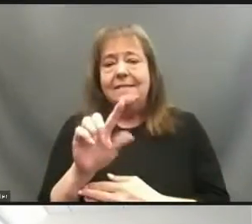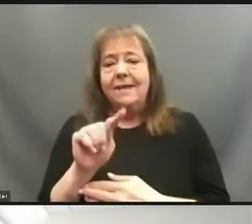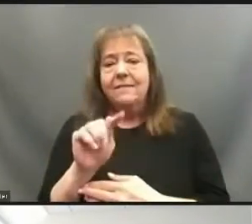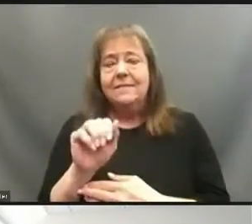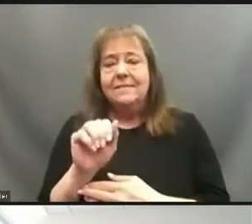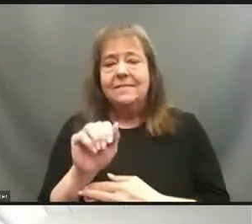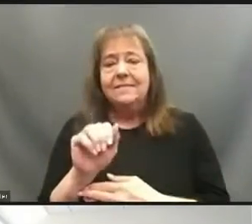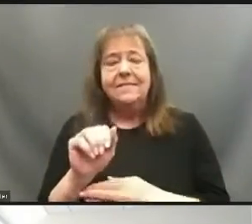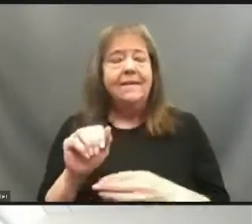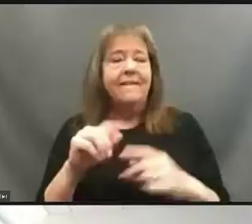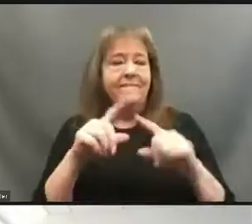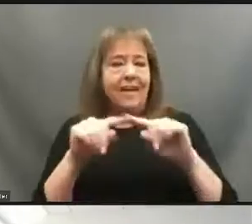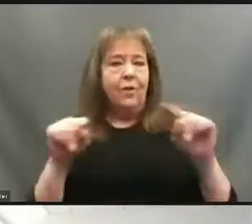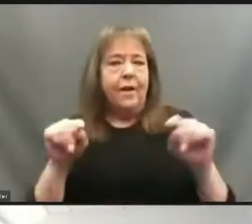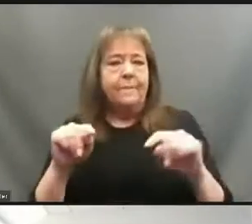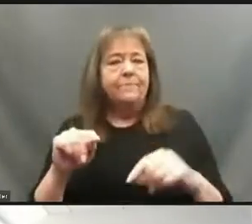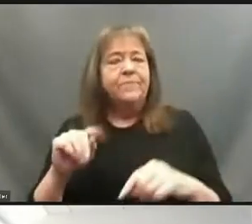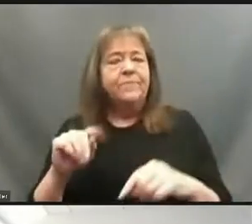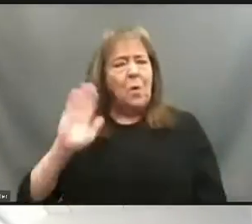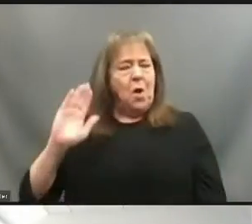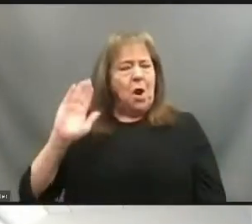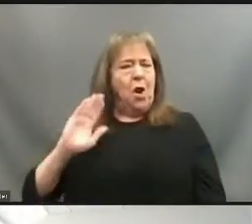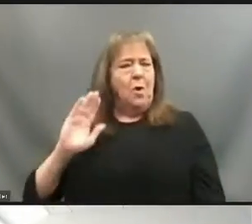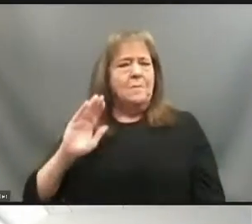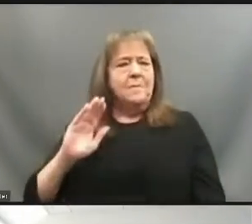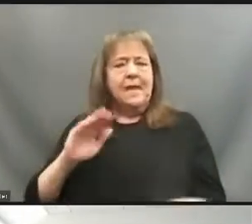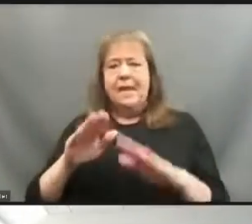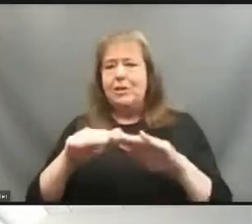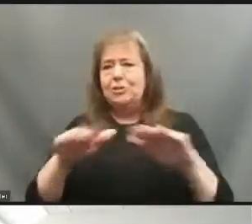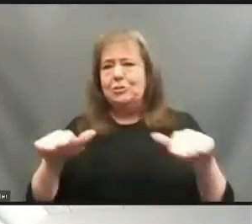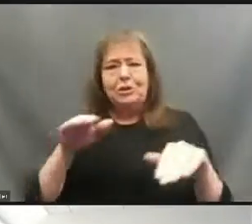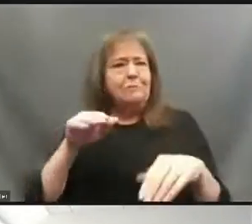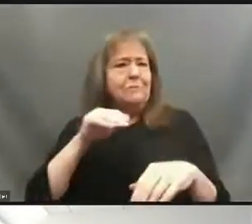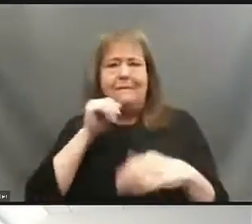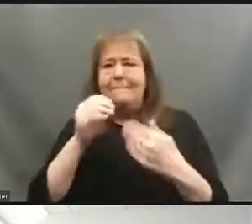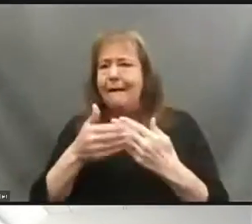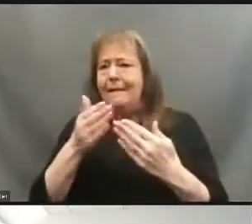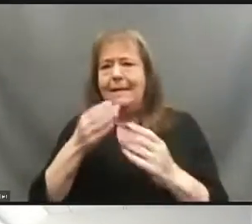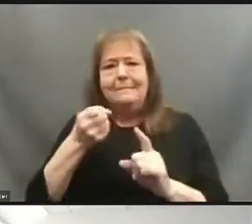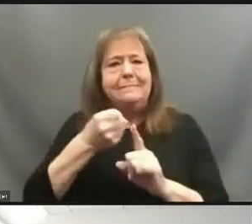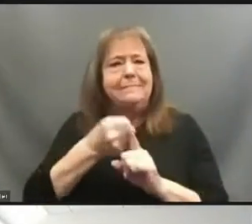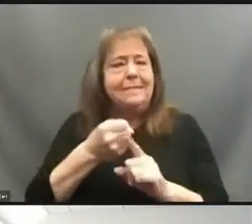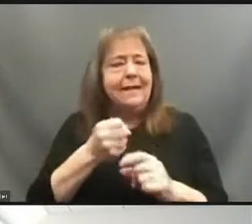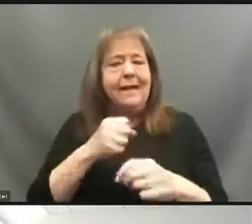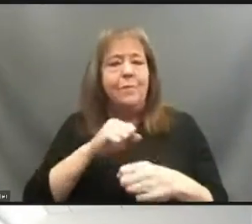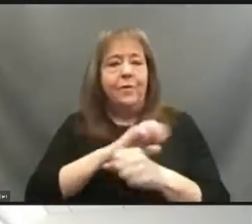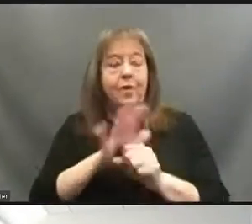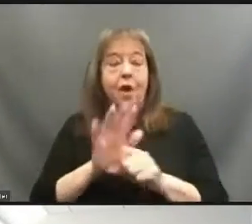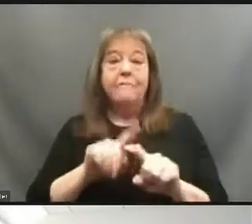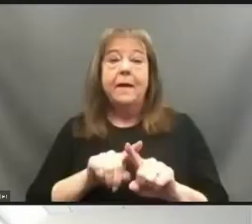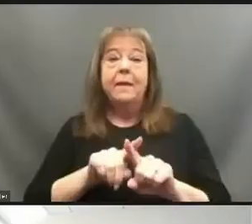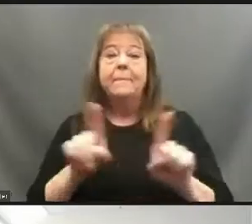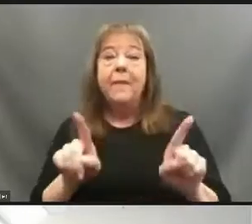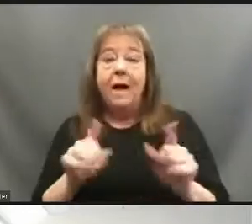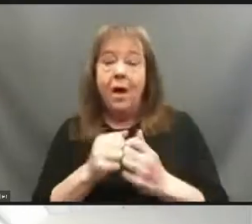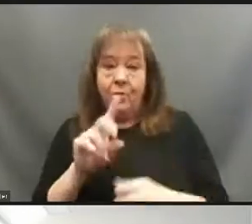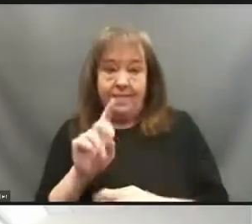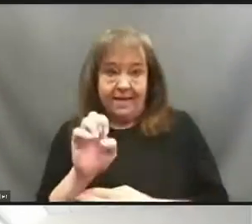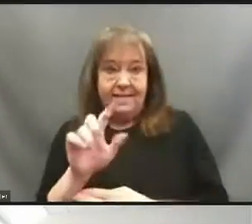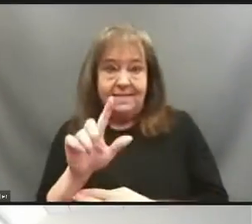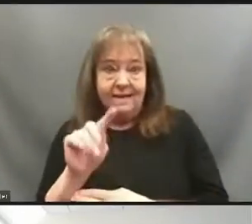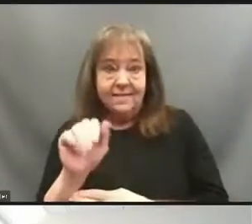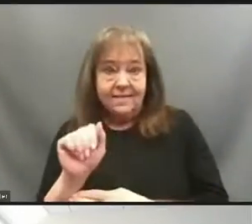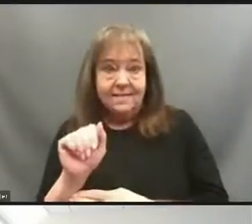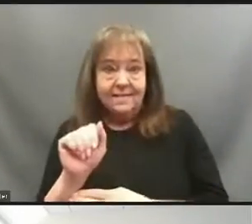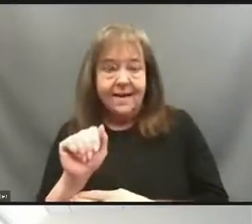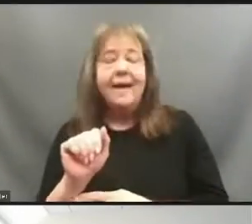in the pandemic did not seem to be at real high risk of getting coronavirus, now with the Delta variant, they do seem to be